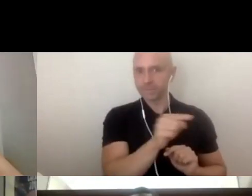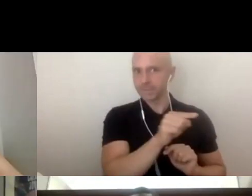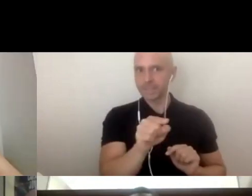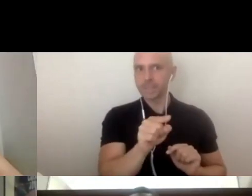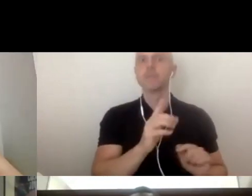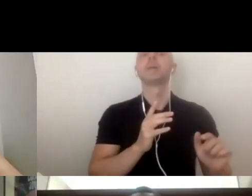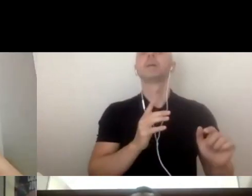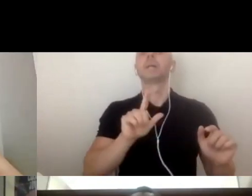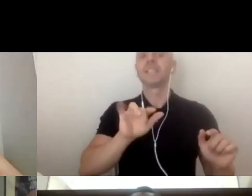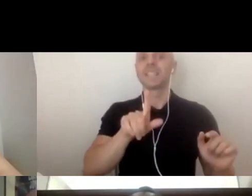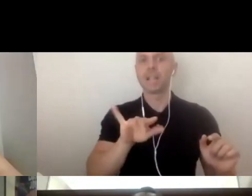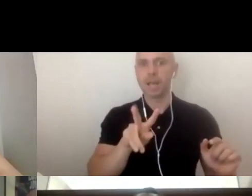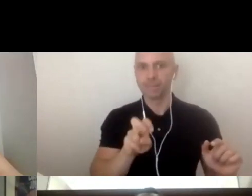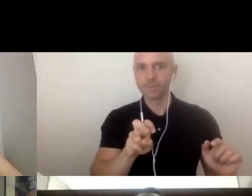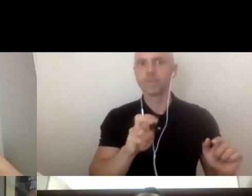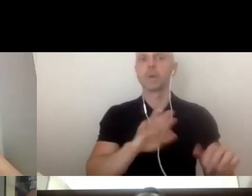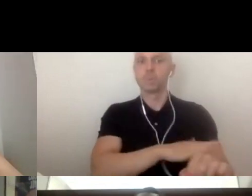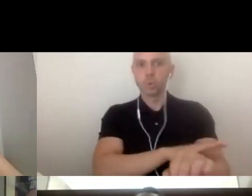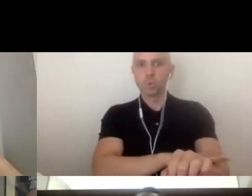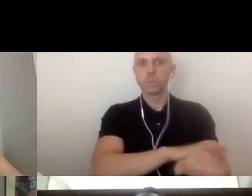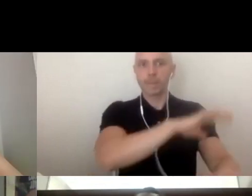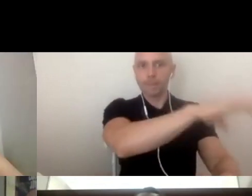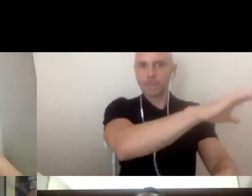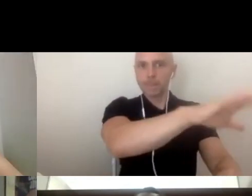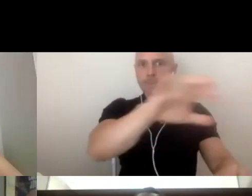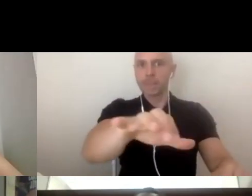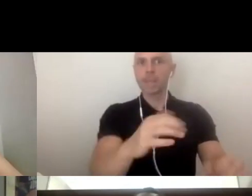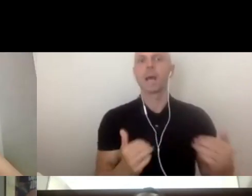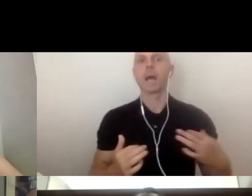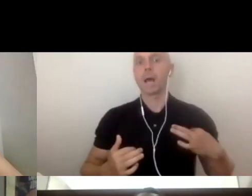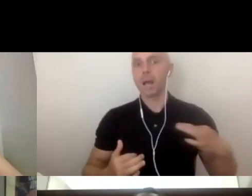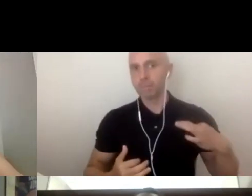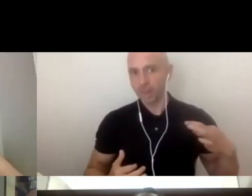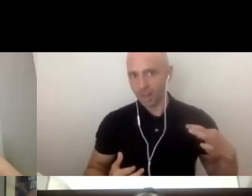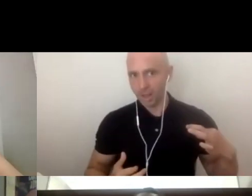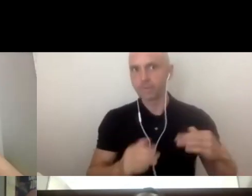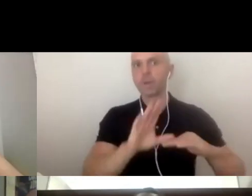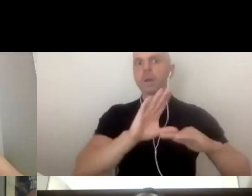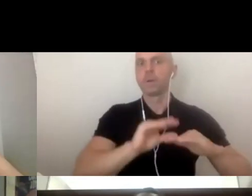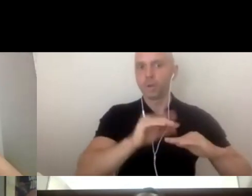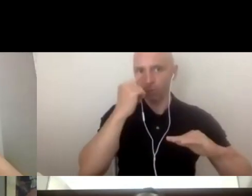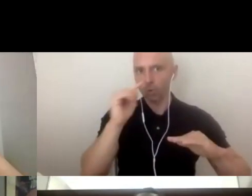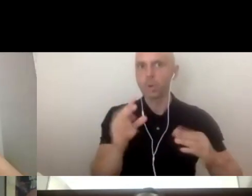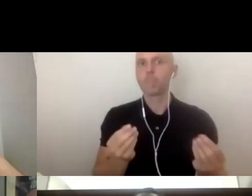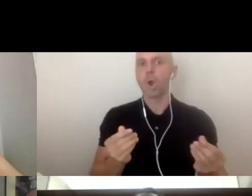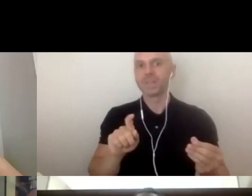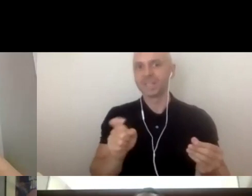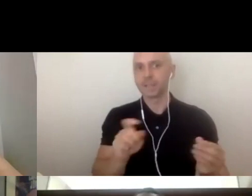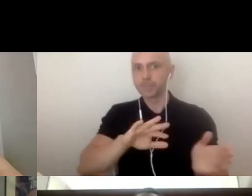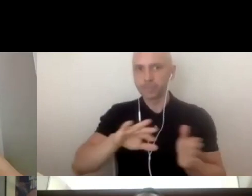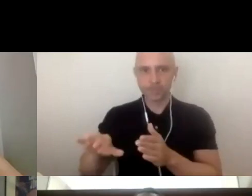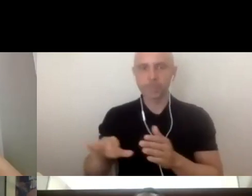survive the pandemic and are able to recover. There's also been terrific take-up on the Cultural Festivals